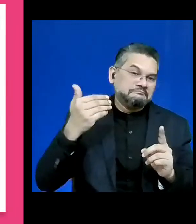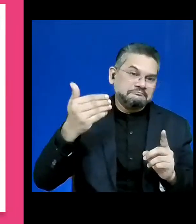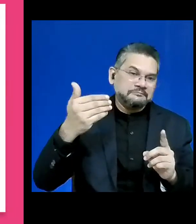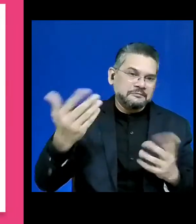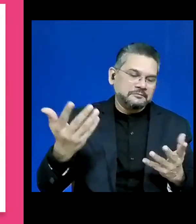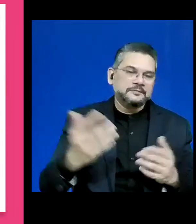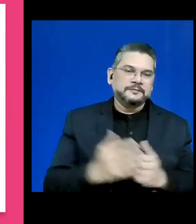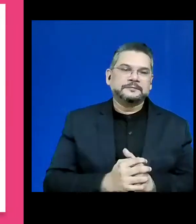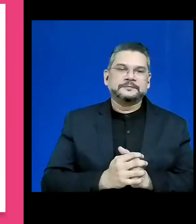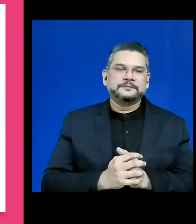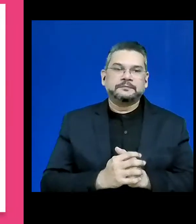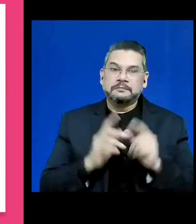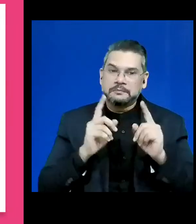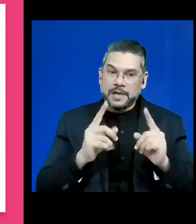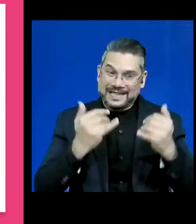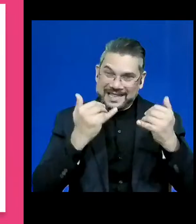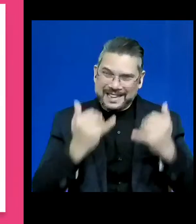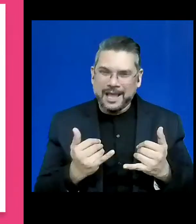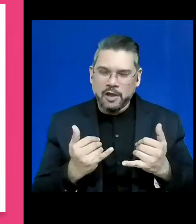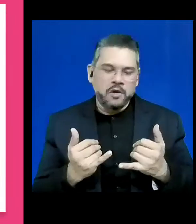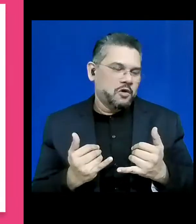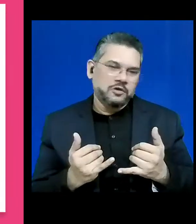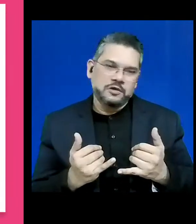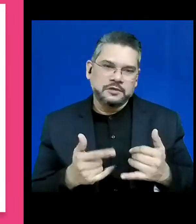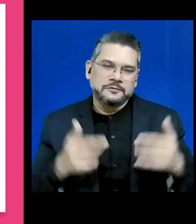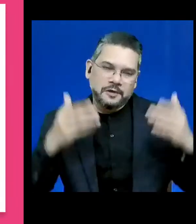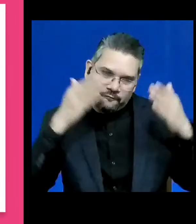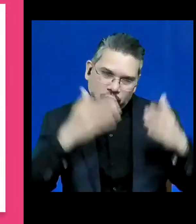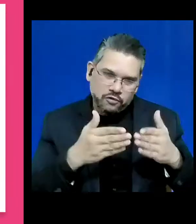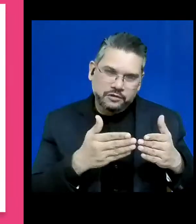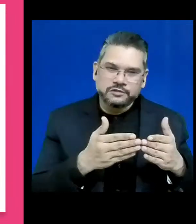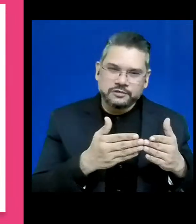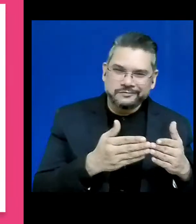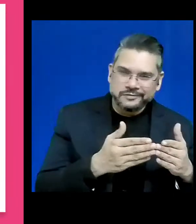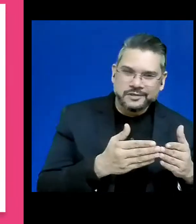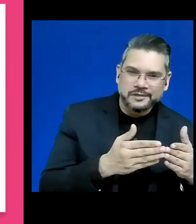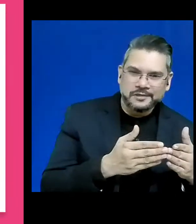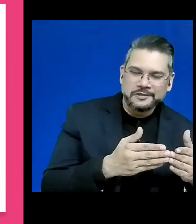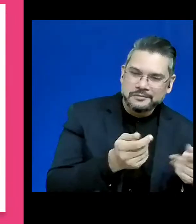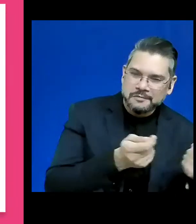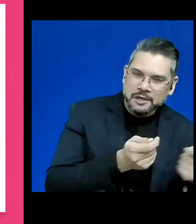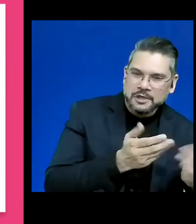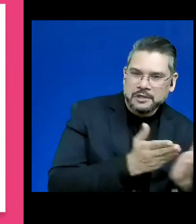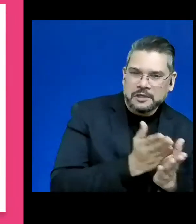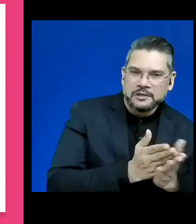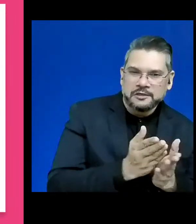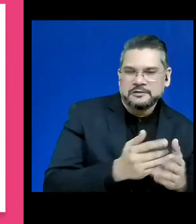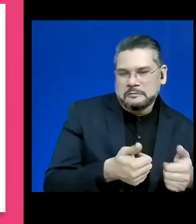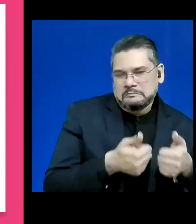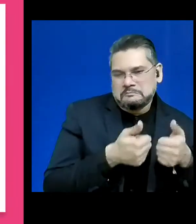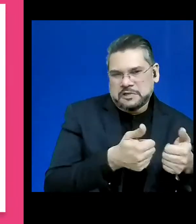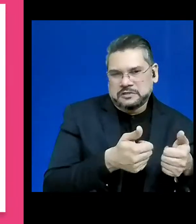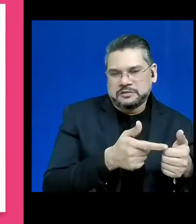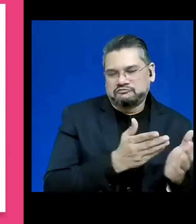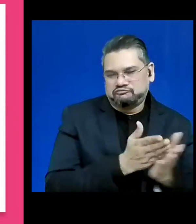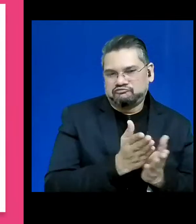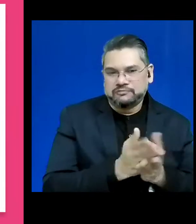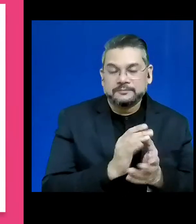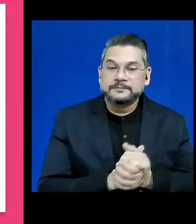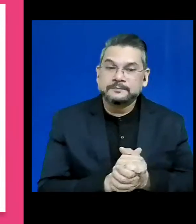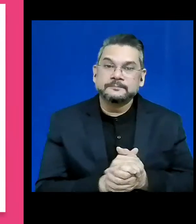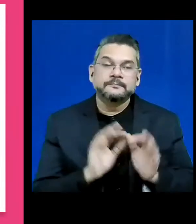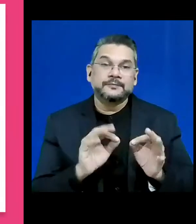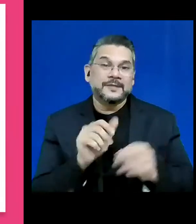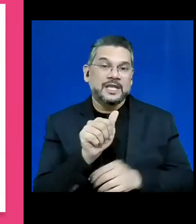the future. But right now, it's focus management techniques are really the way to go. So ARIA, as I